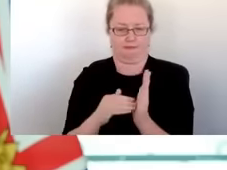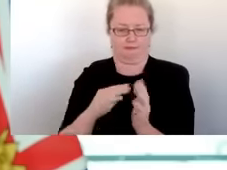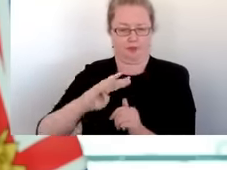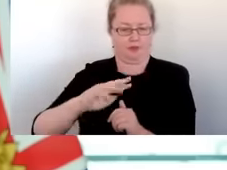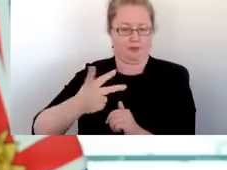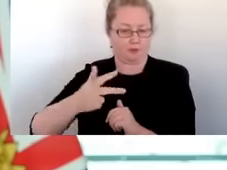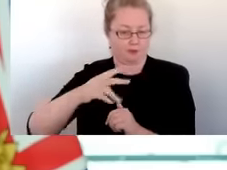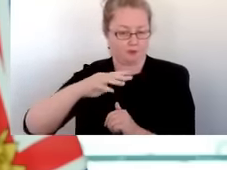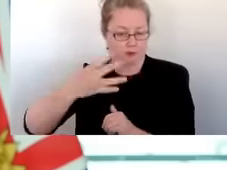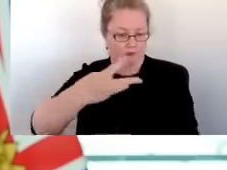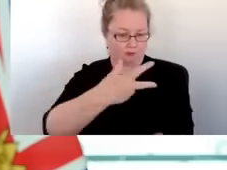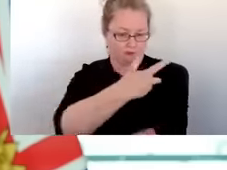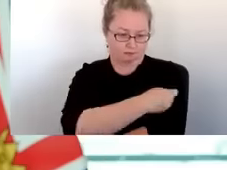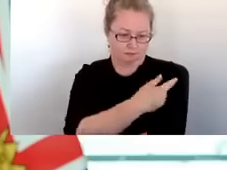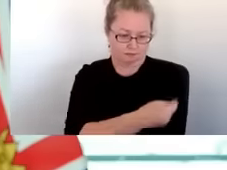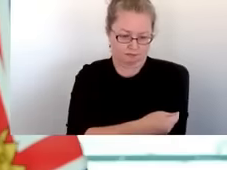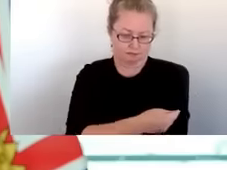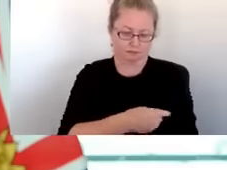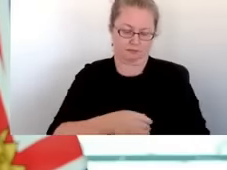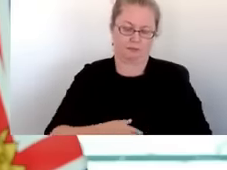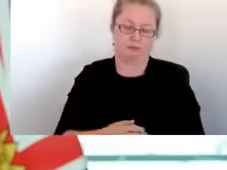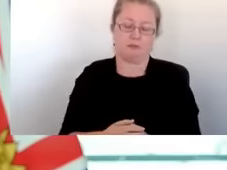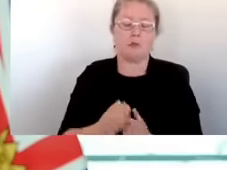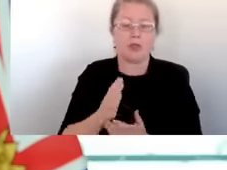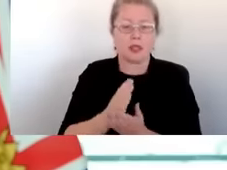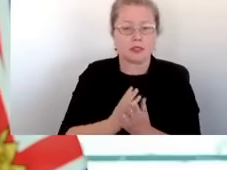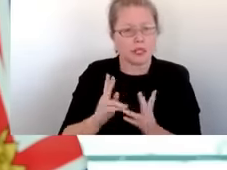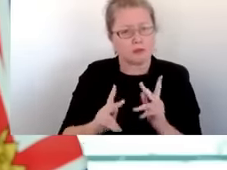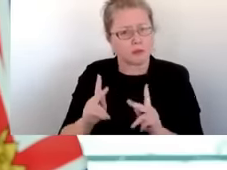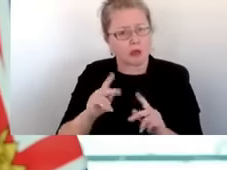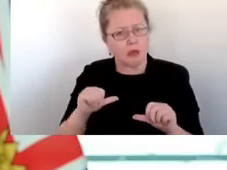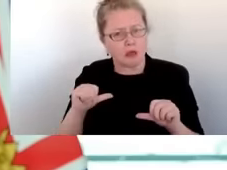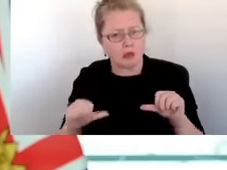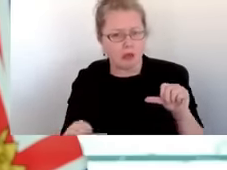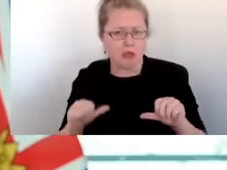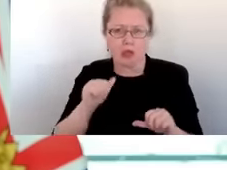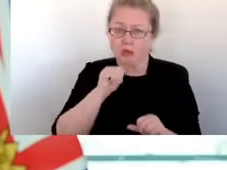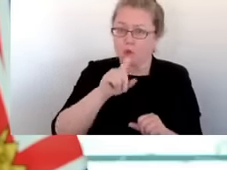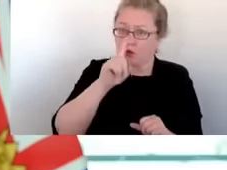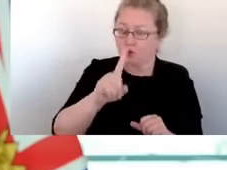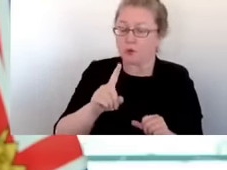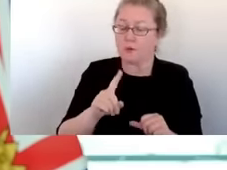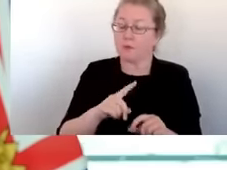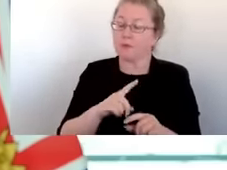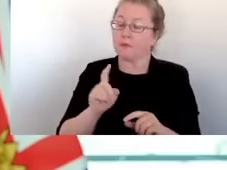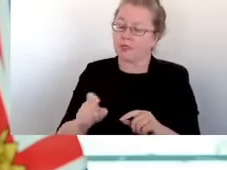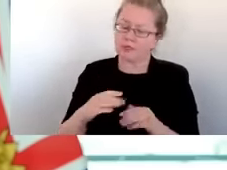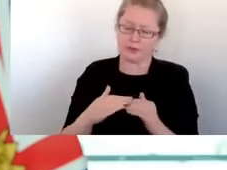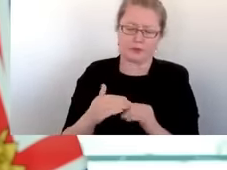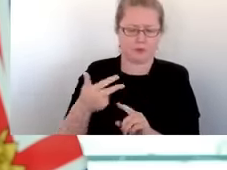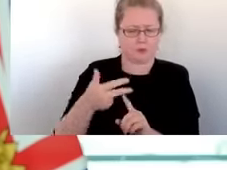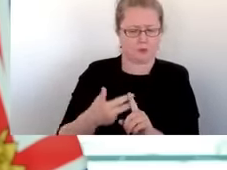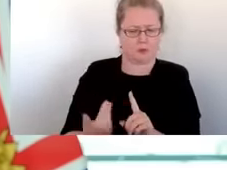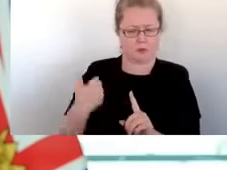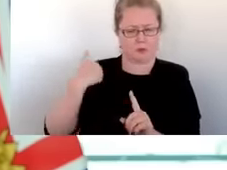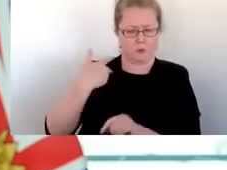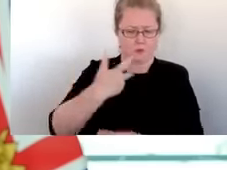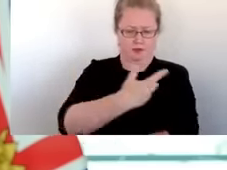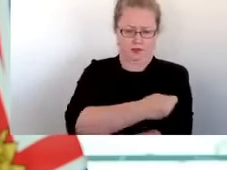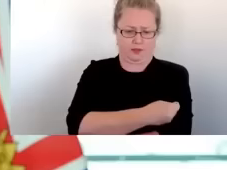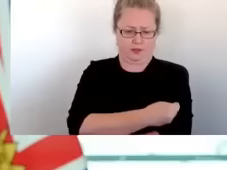And although there is some leeway there depending on circumstances, but at least 3 months since the last